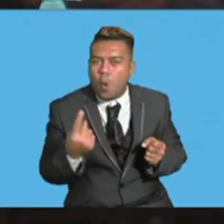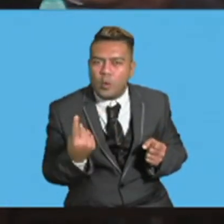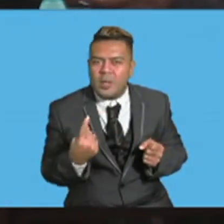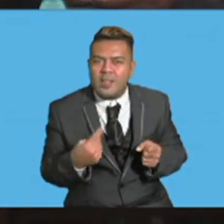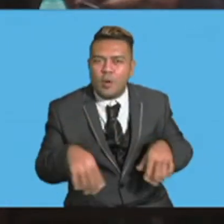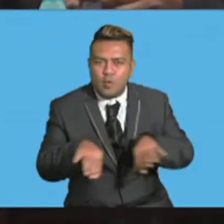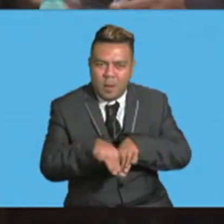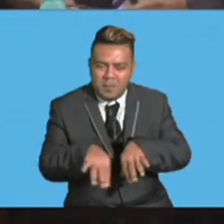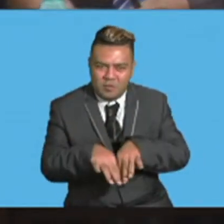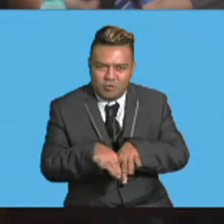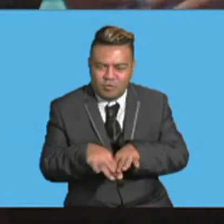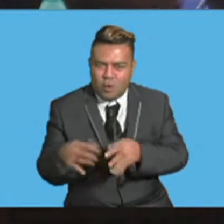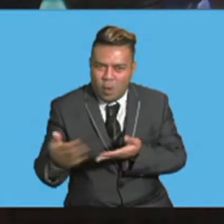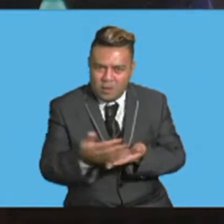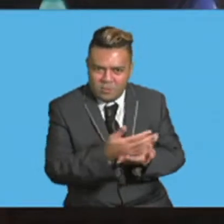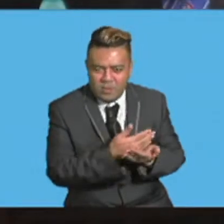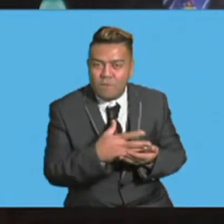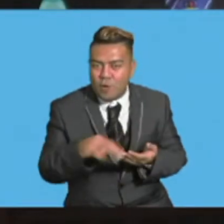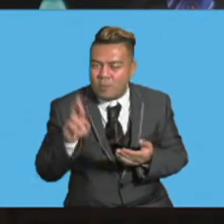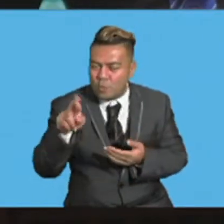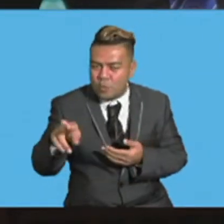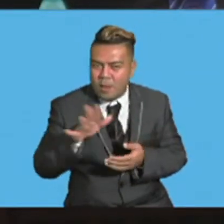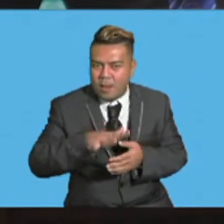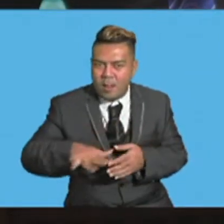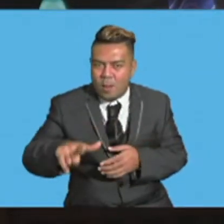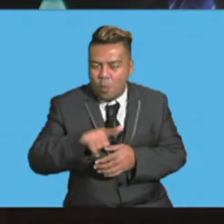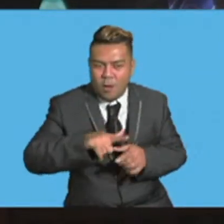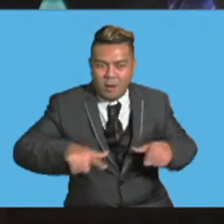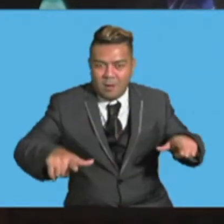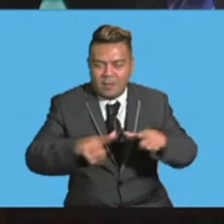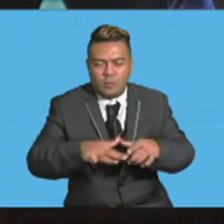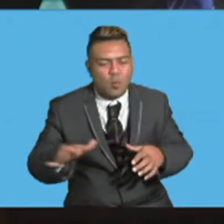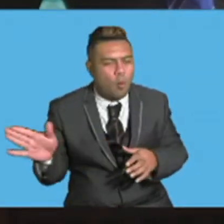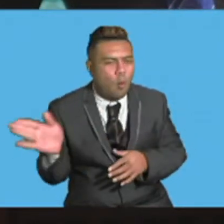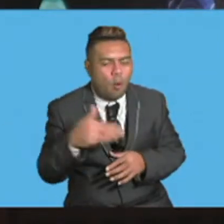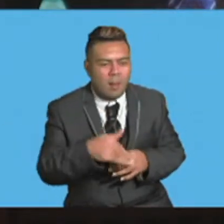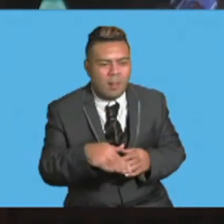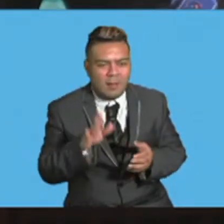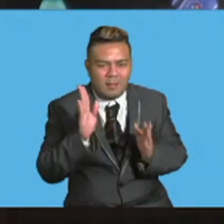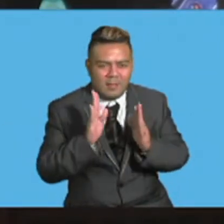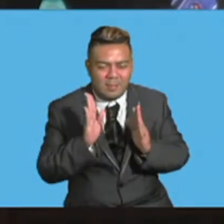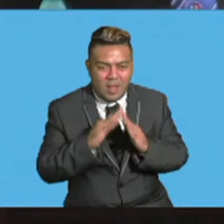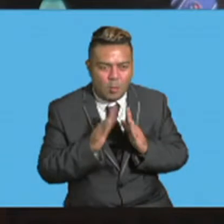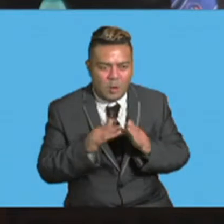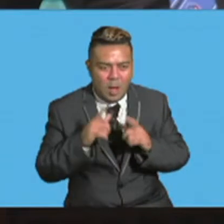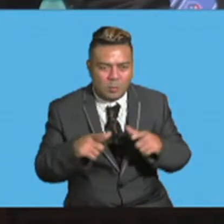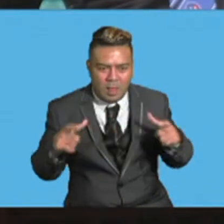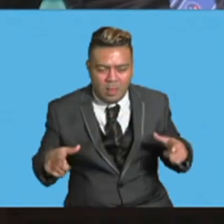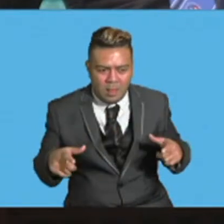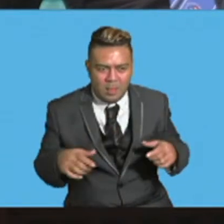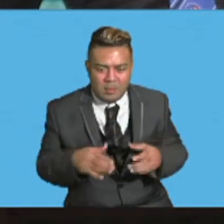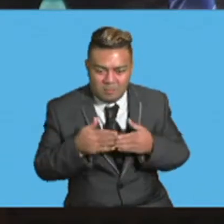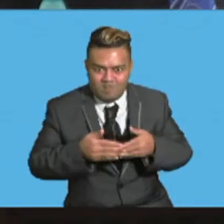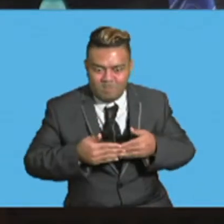collection component from the rural local authorities to all the municipal council. And that led to the extension of